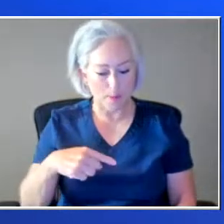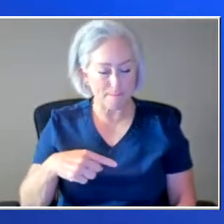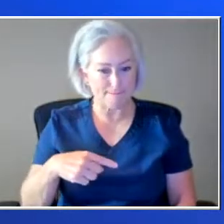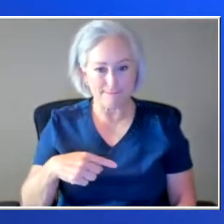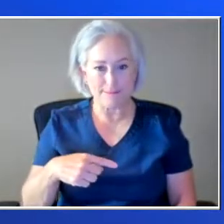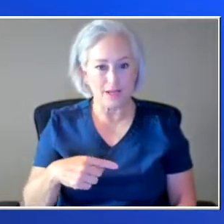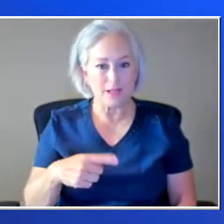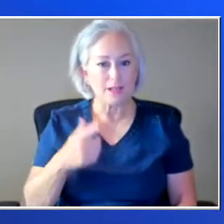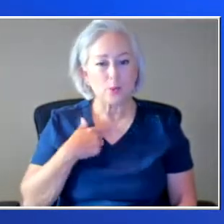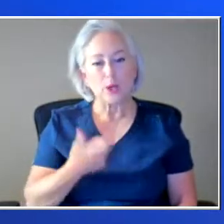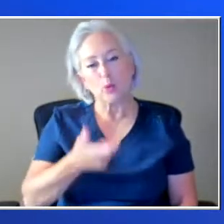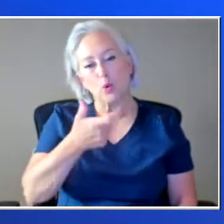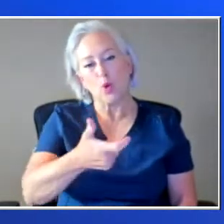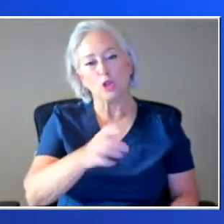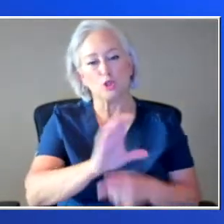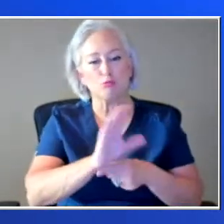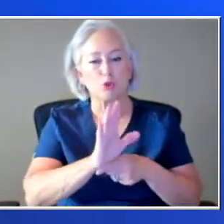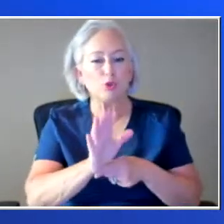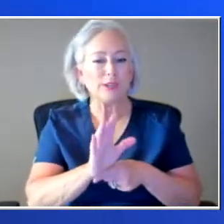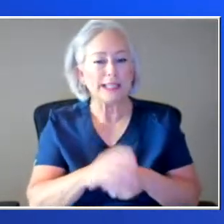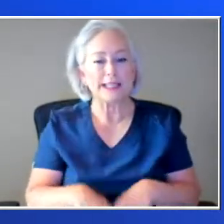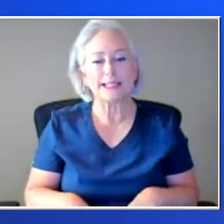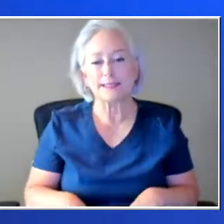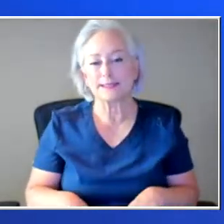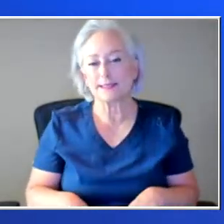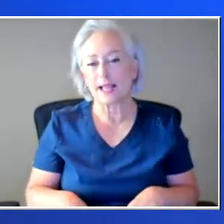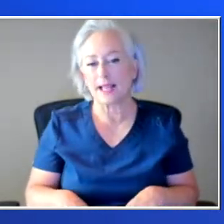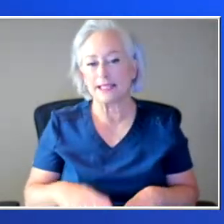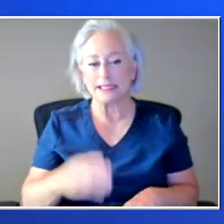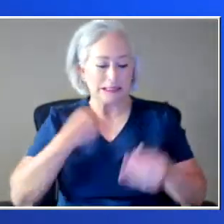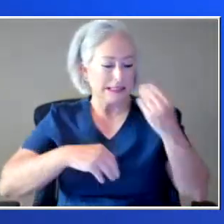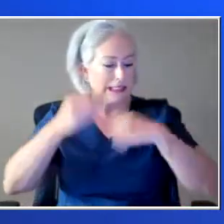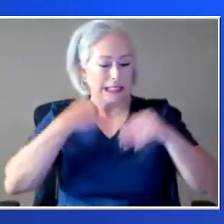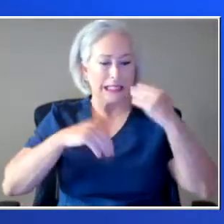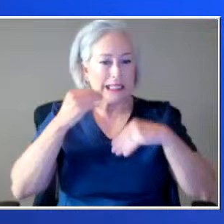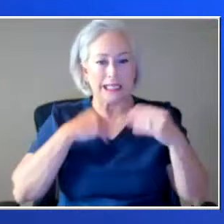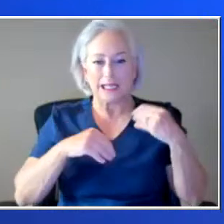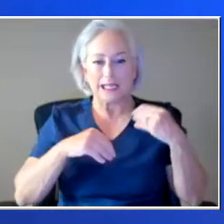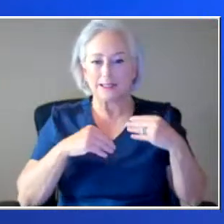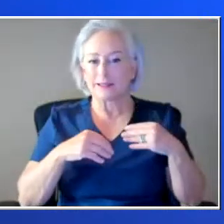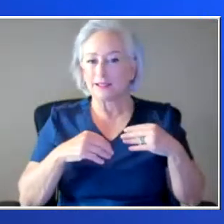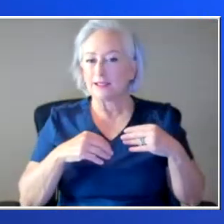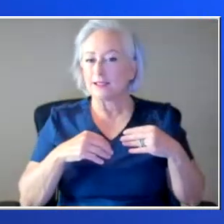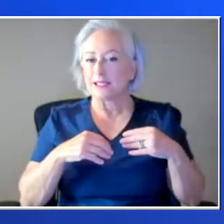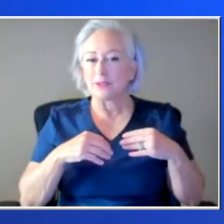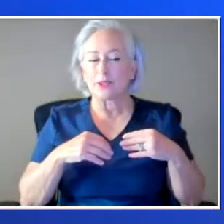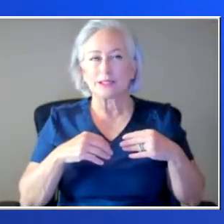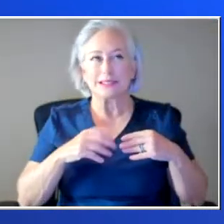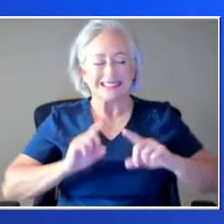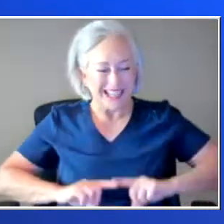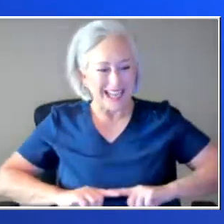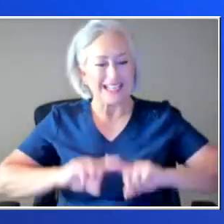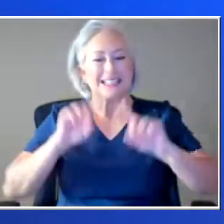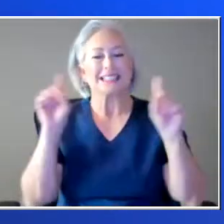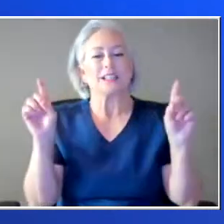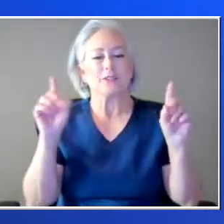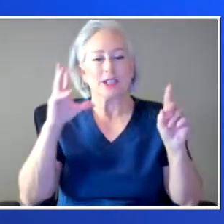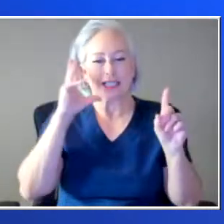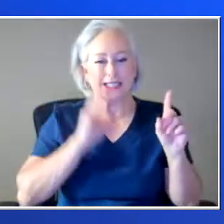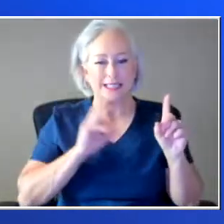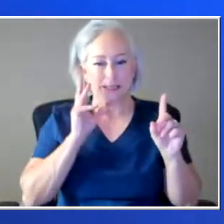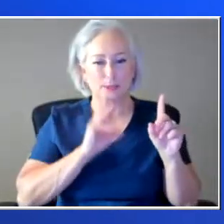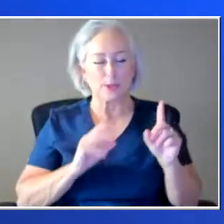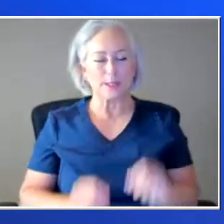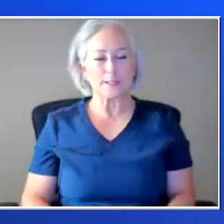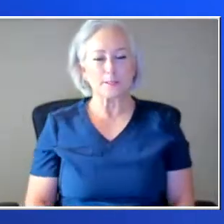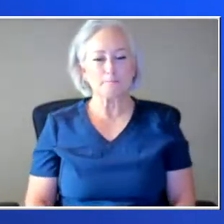movies and, getting my calories in. It was a completely different experience. And since then,